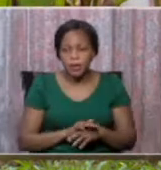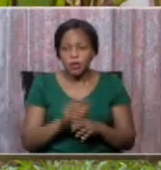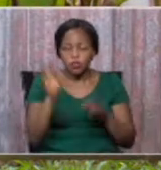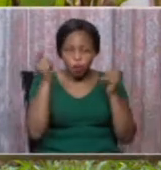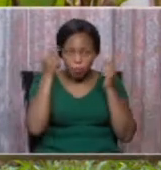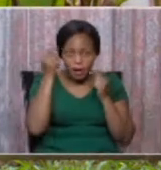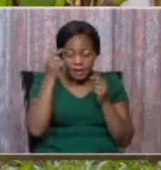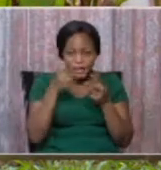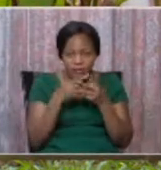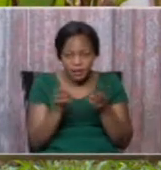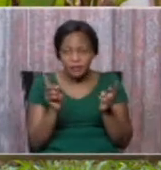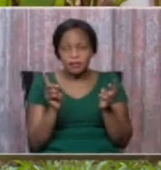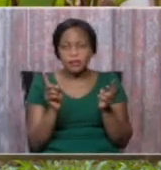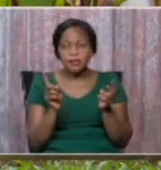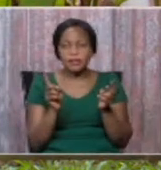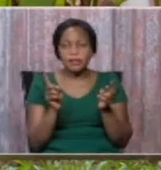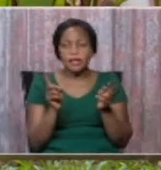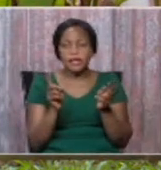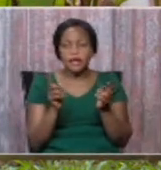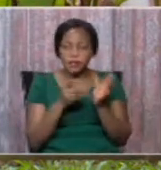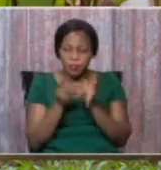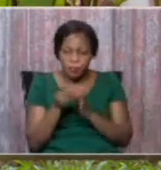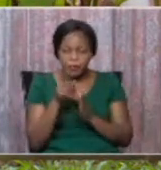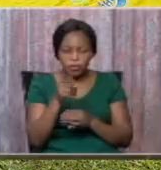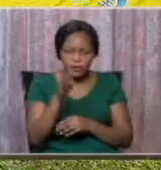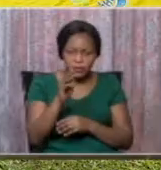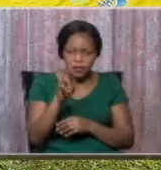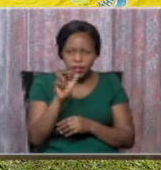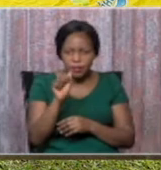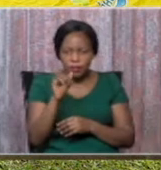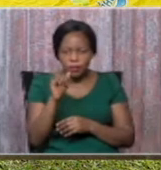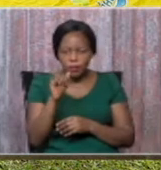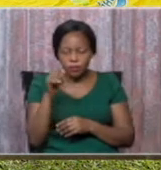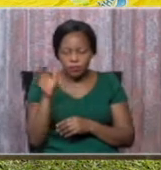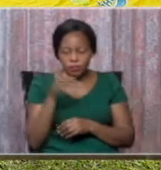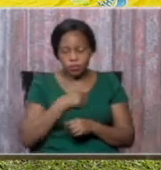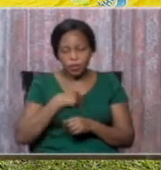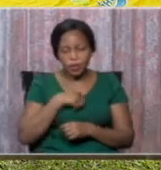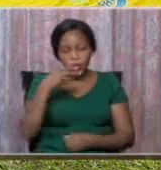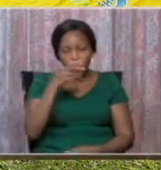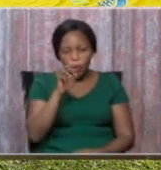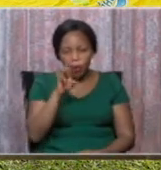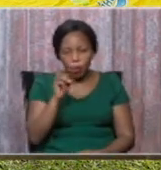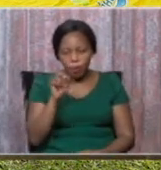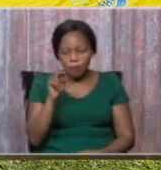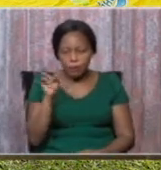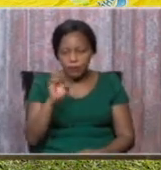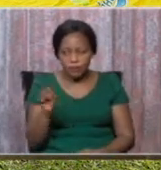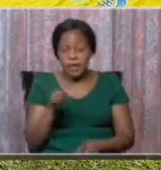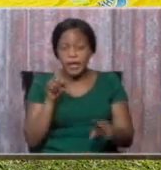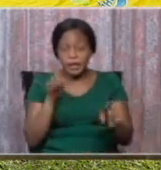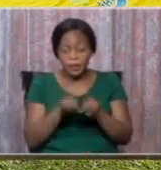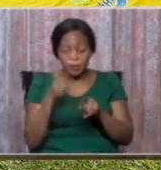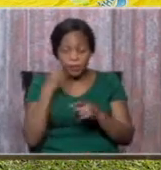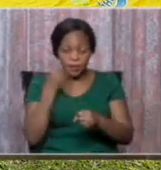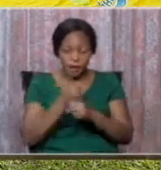in. And so you'll see that at 8 years, girls may develop, you know, little breast buds,